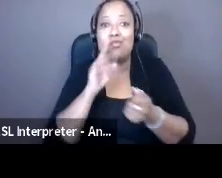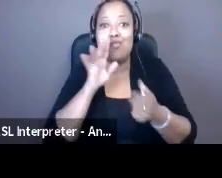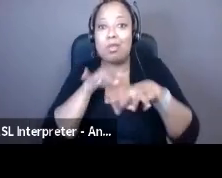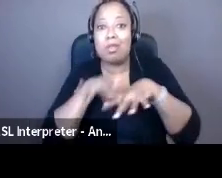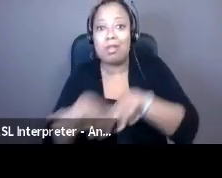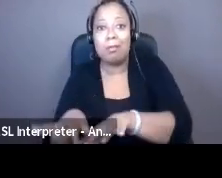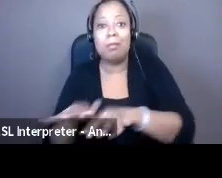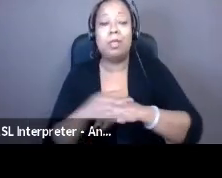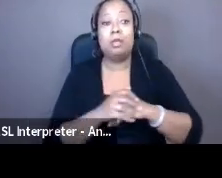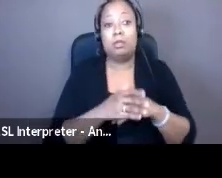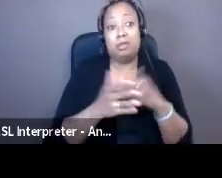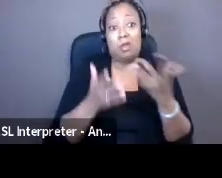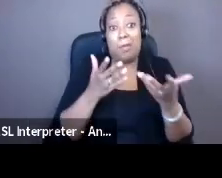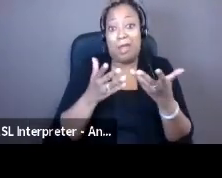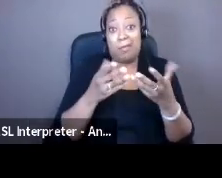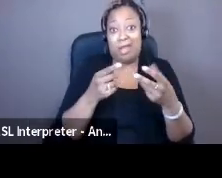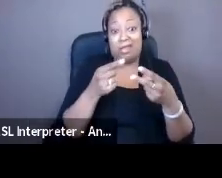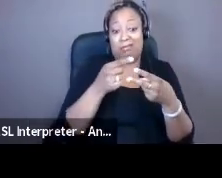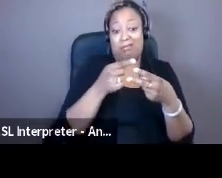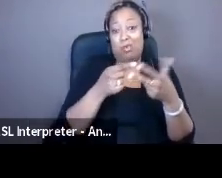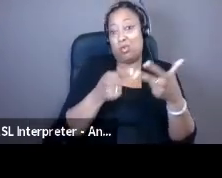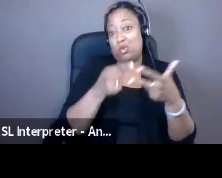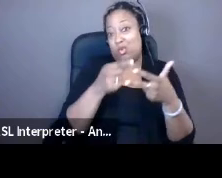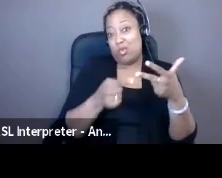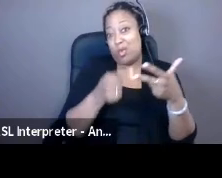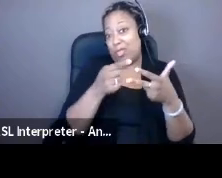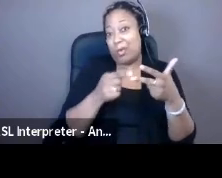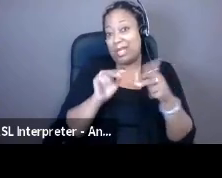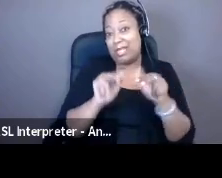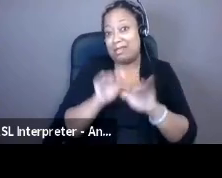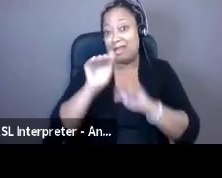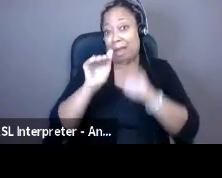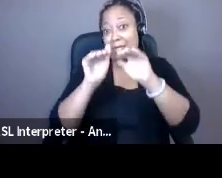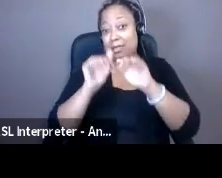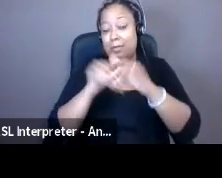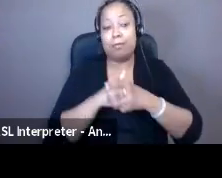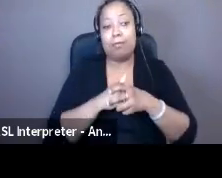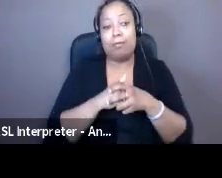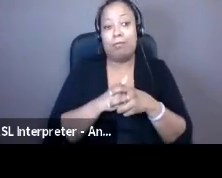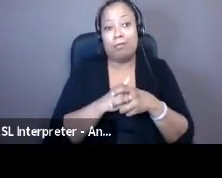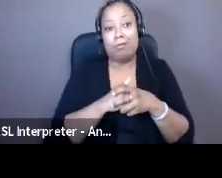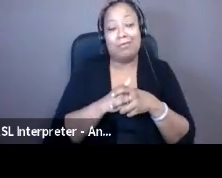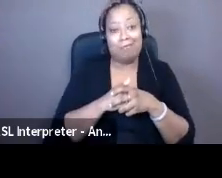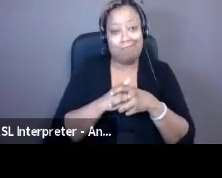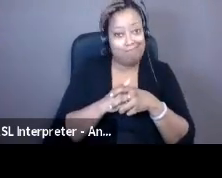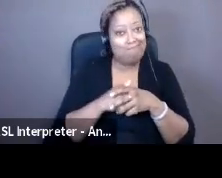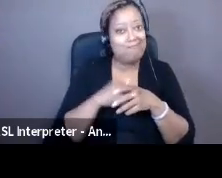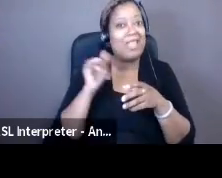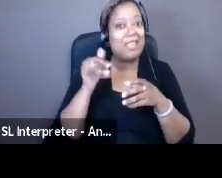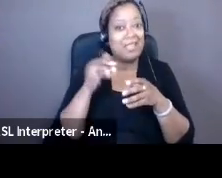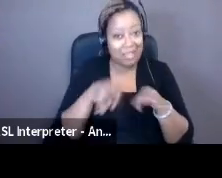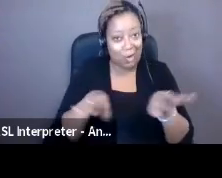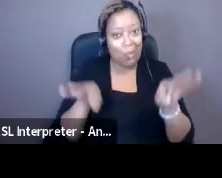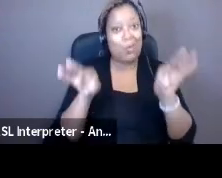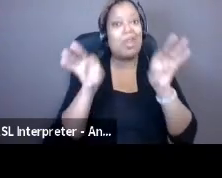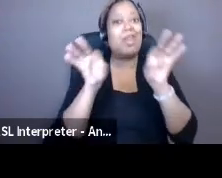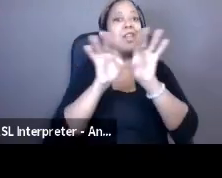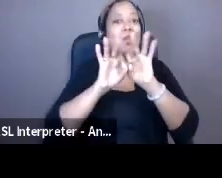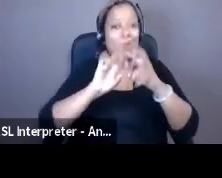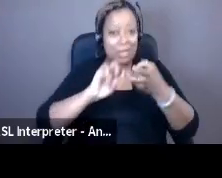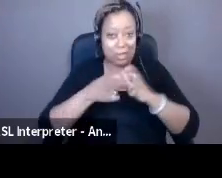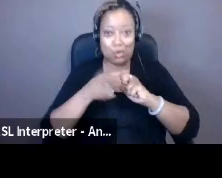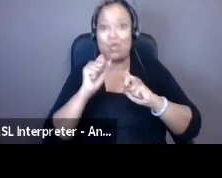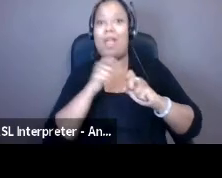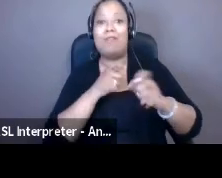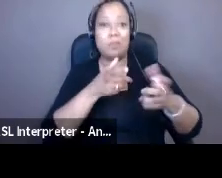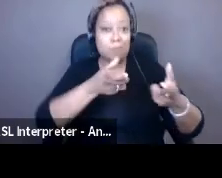Therefore, you may have 2 or 3 steps to get up to the main entrance. So that's a critical issue you're going to have to deal with in trying to get into your home,